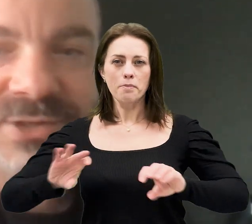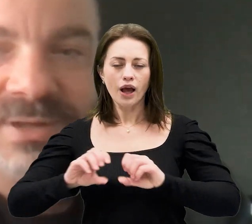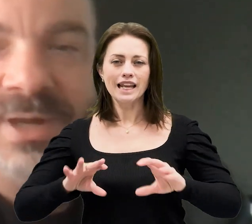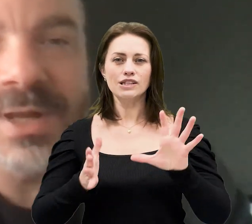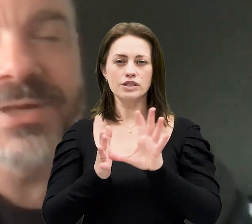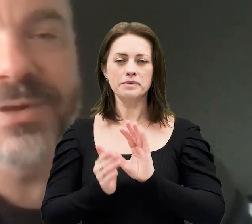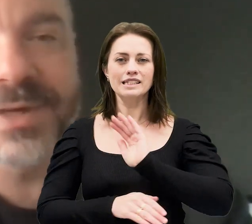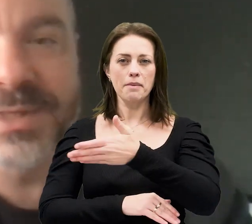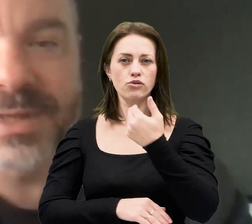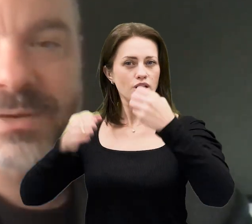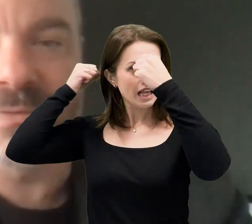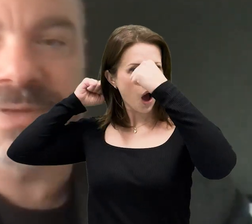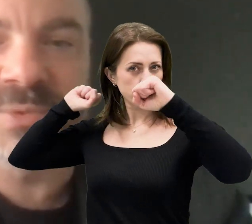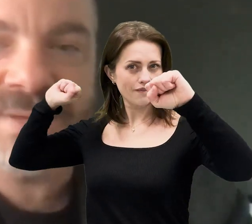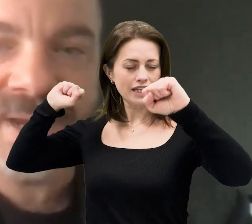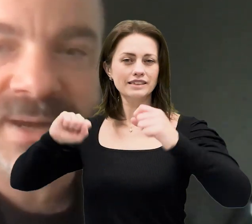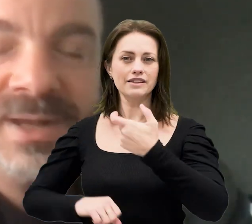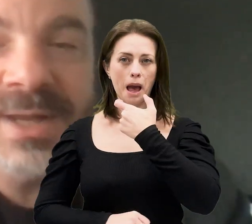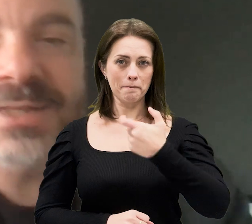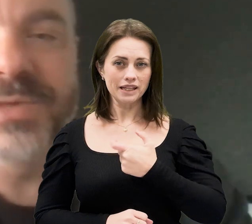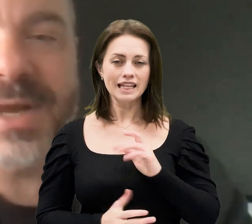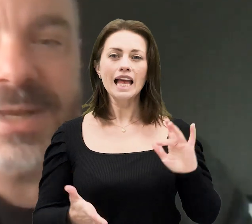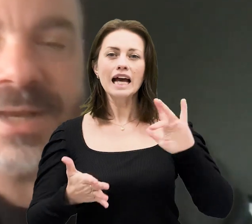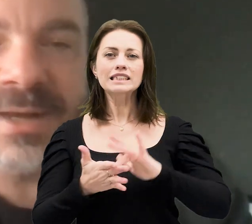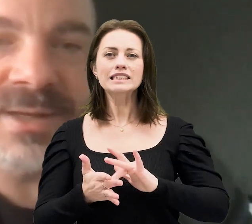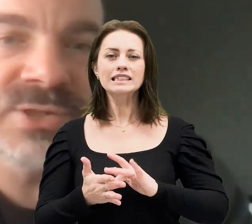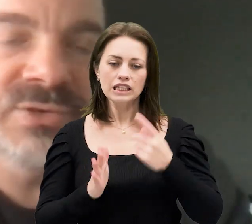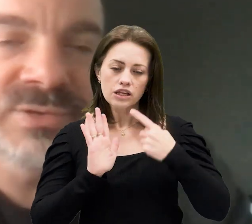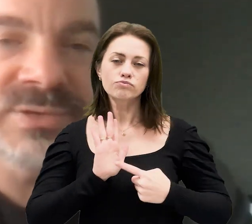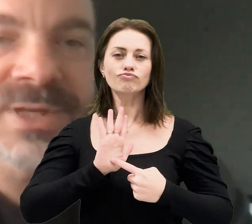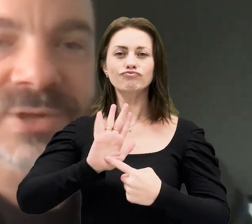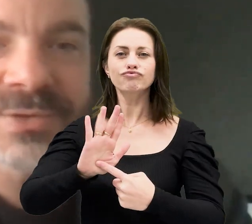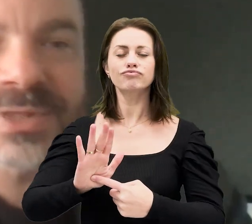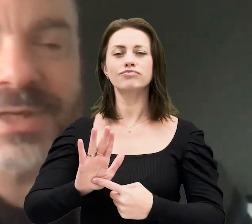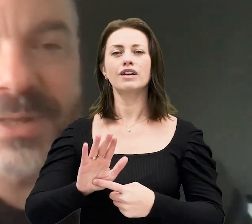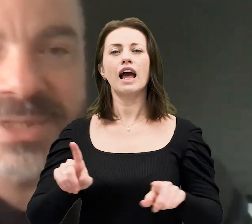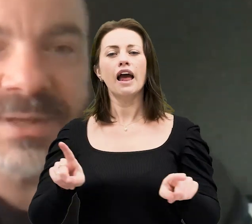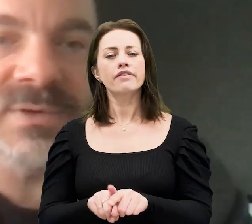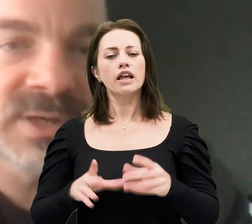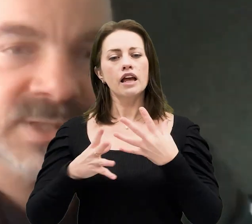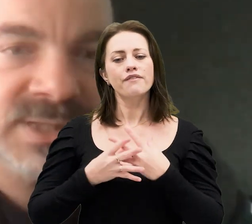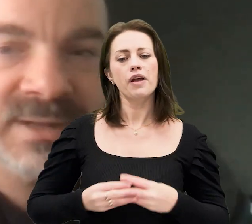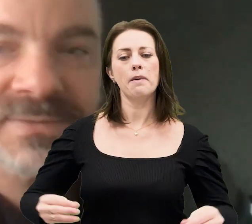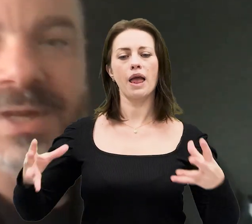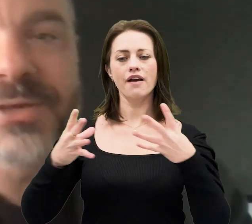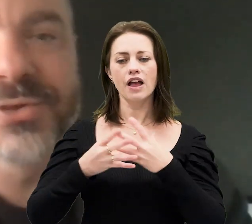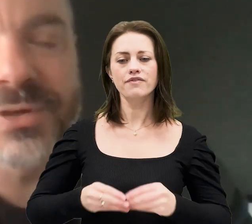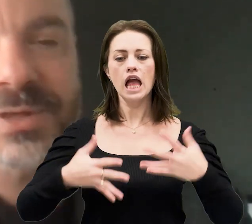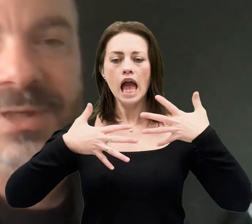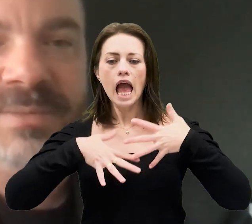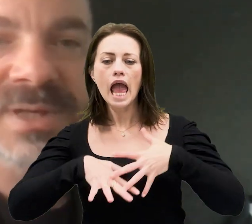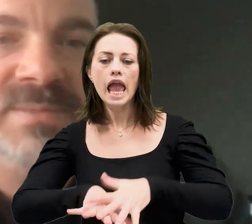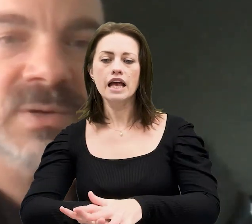Counseling Center at the University of West Bohemia. So the idea is to introduce himself or herself and